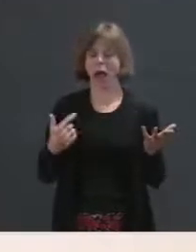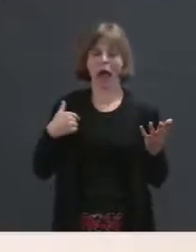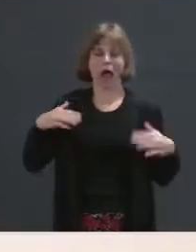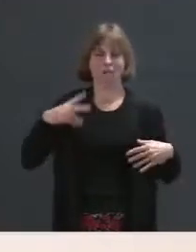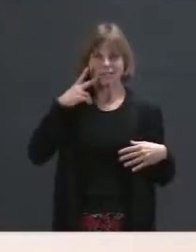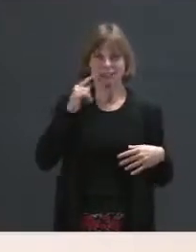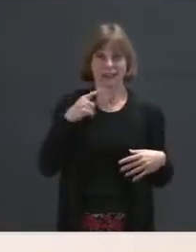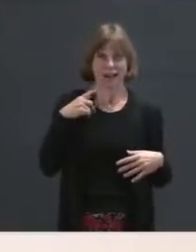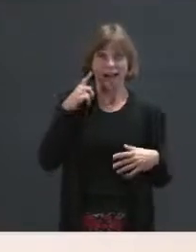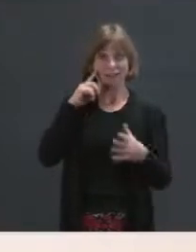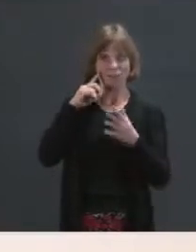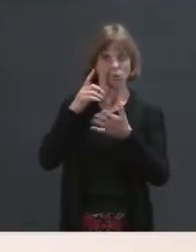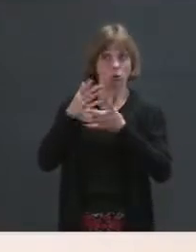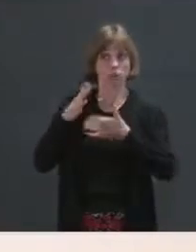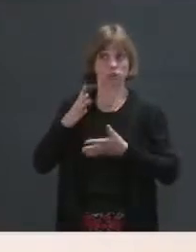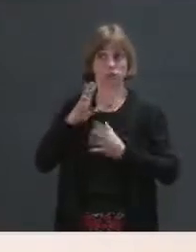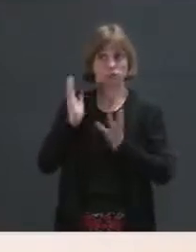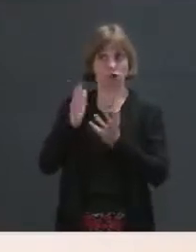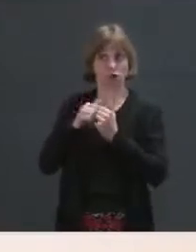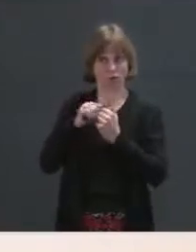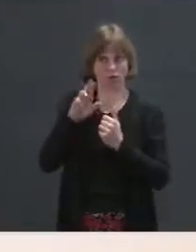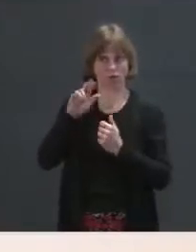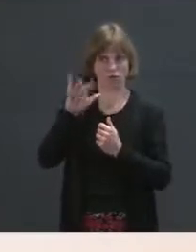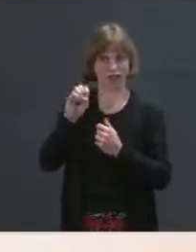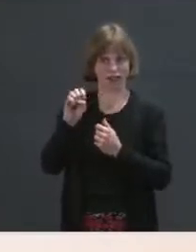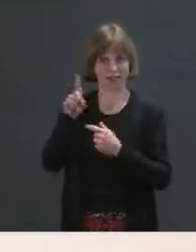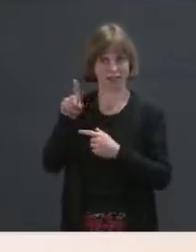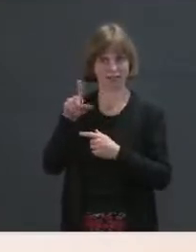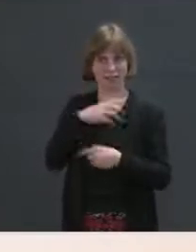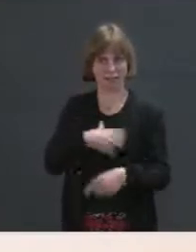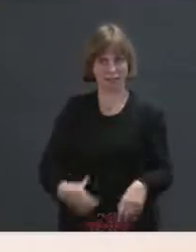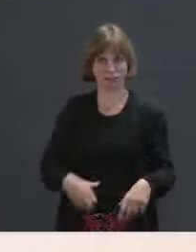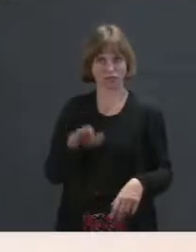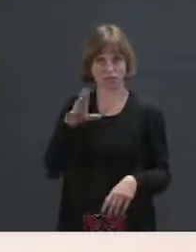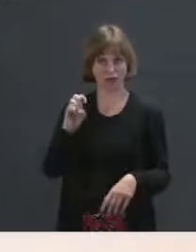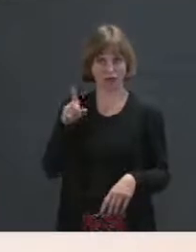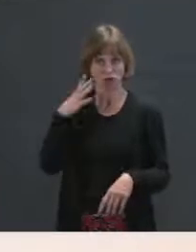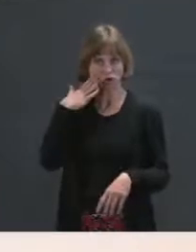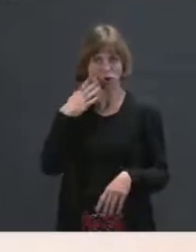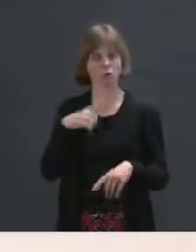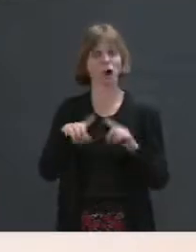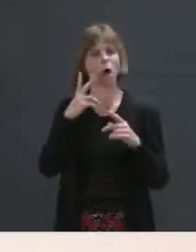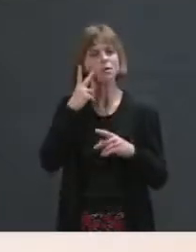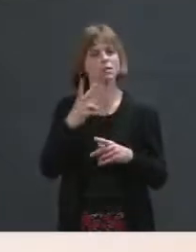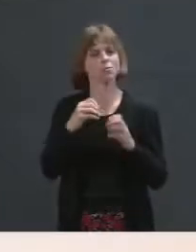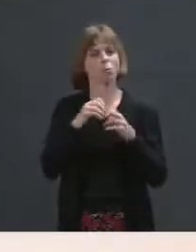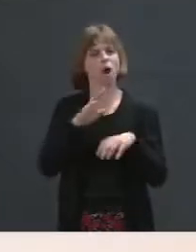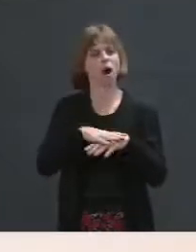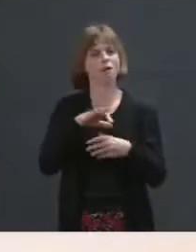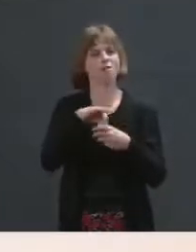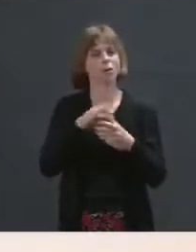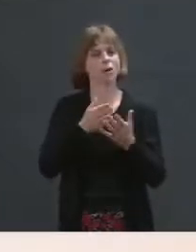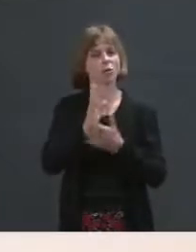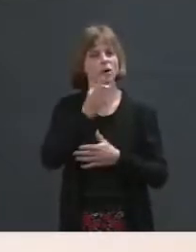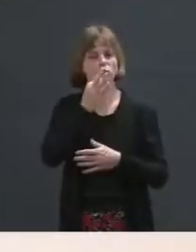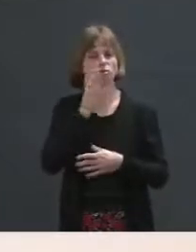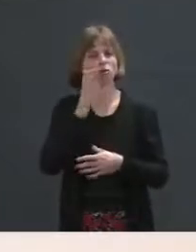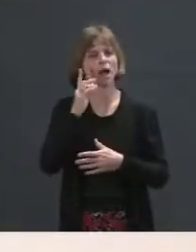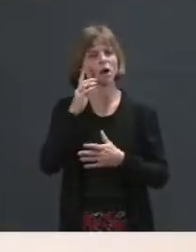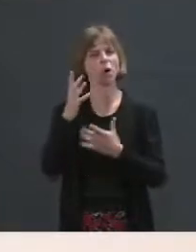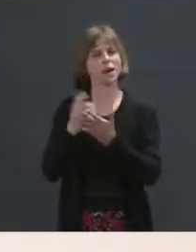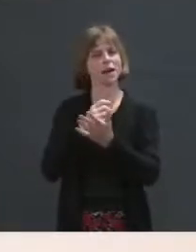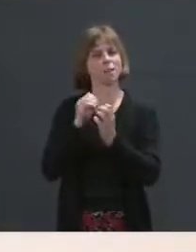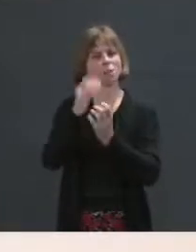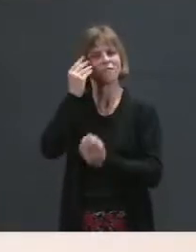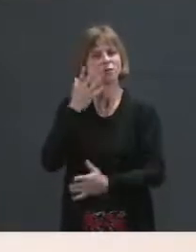running points on this, and I expect we'll have more to say on voting rights soon. But let me do that, and we can see if we can get you more specifics after the briefing. And then shifting gears, I know